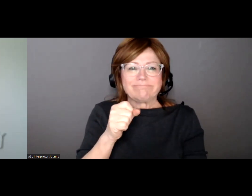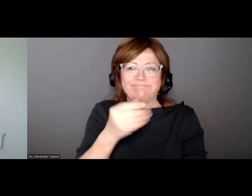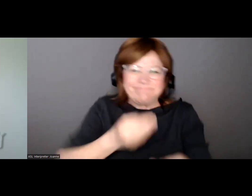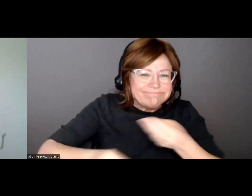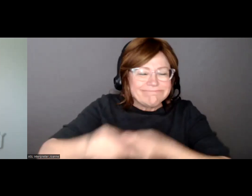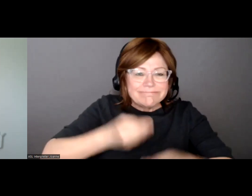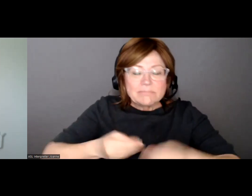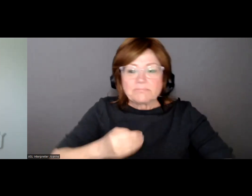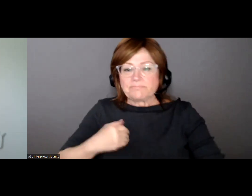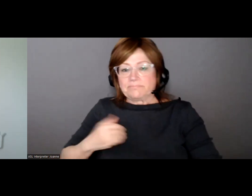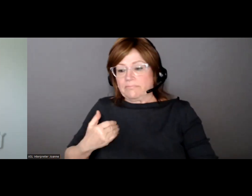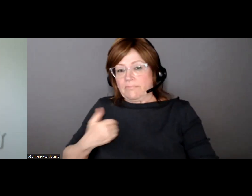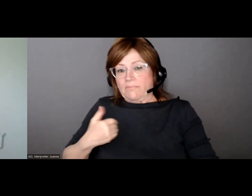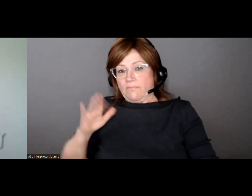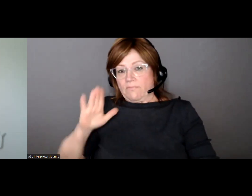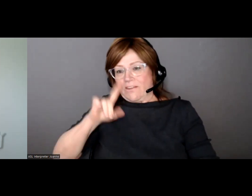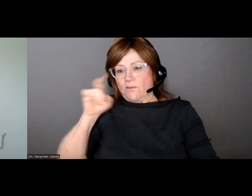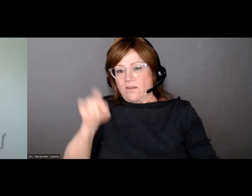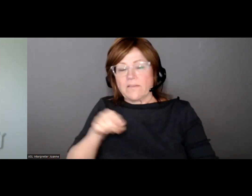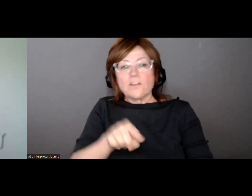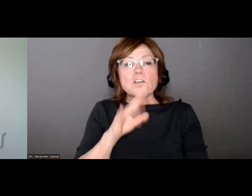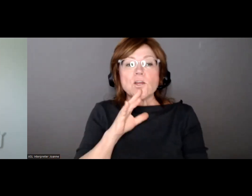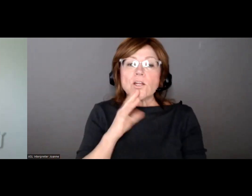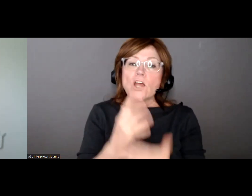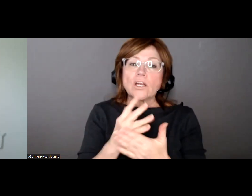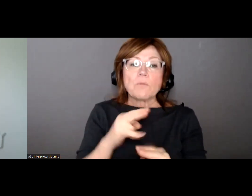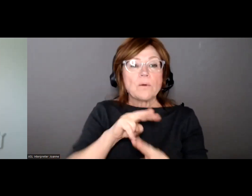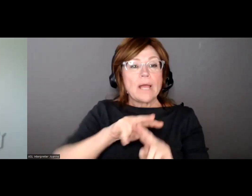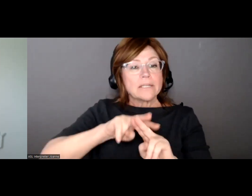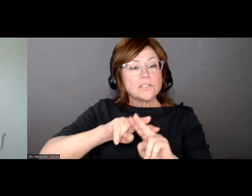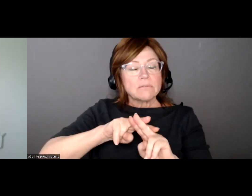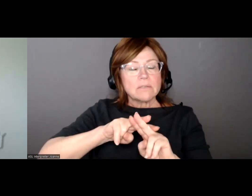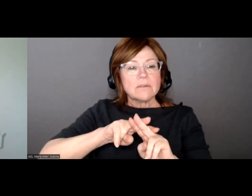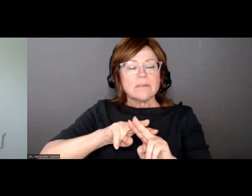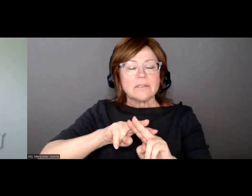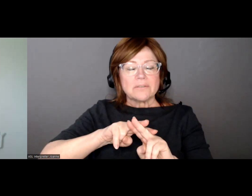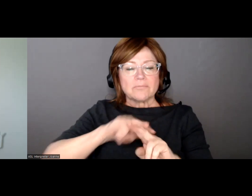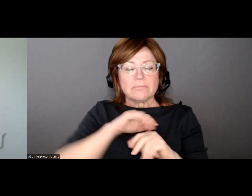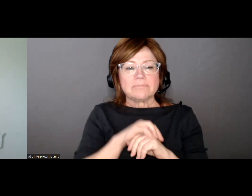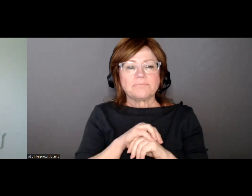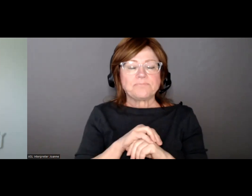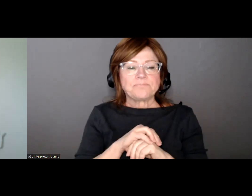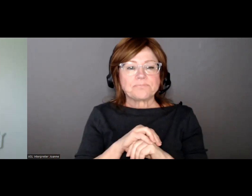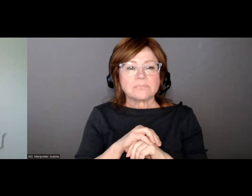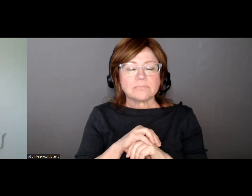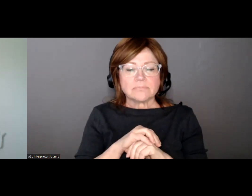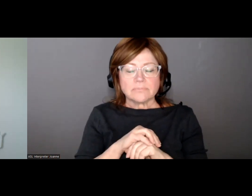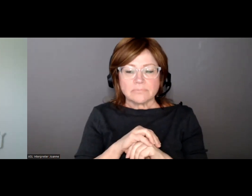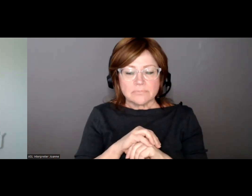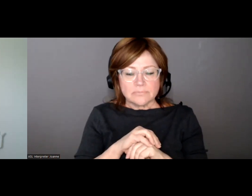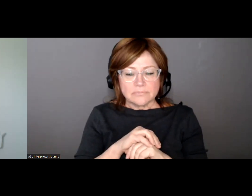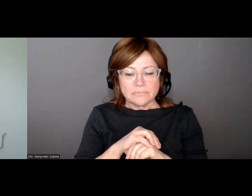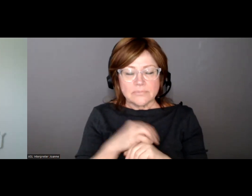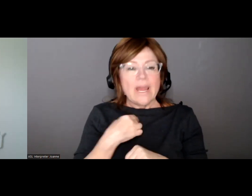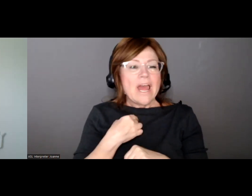Actually, I do have a question. When you were talking about hashtags, like, how do you see how many, like, I'm